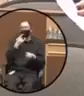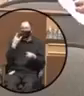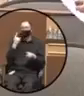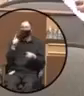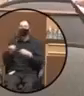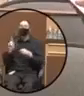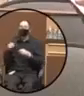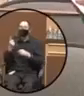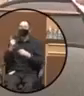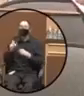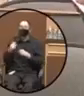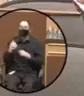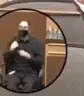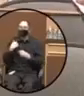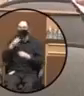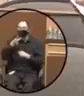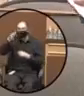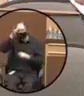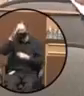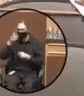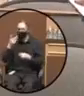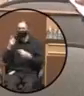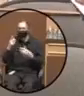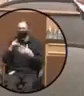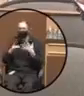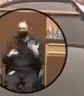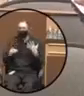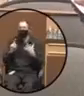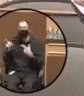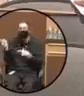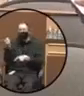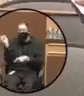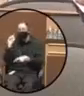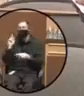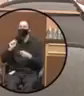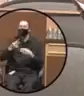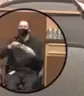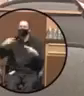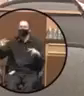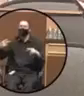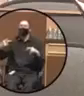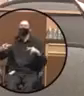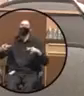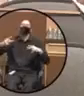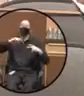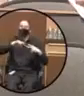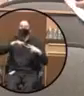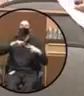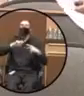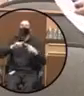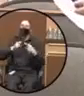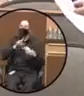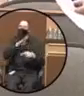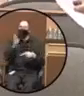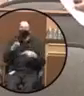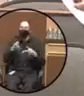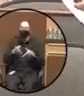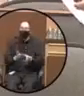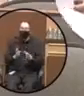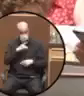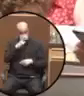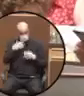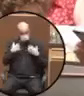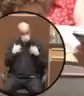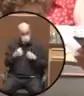remain optional. You have the authority to reverse this inversion and to never allow this to happen again in our schools. Our children